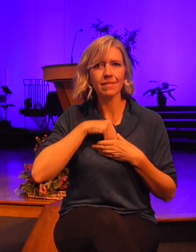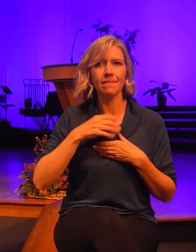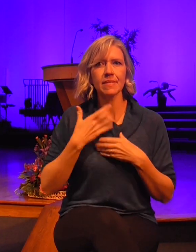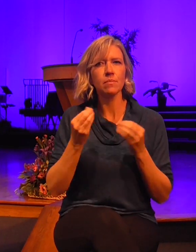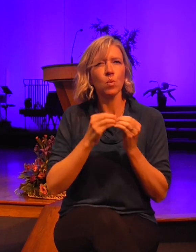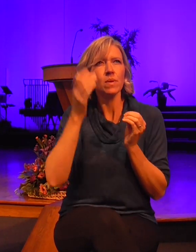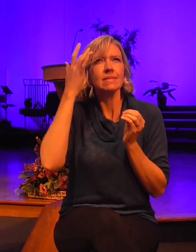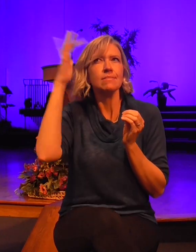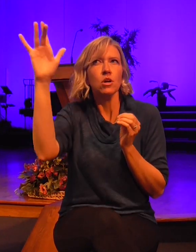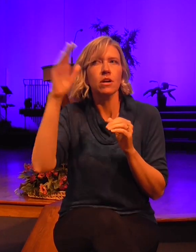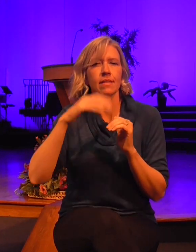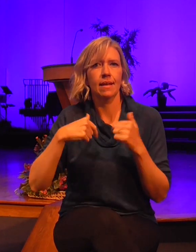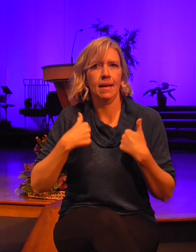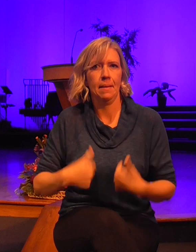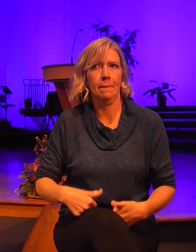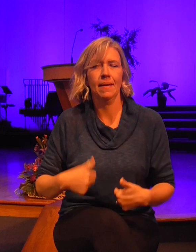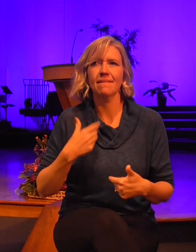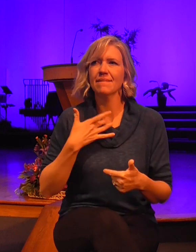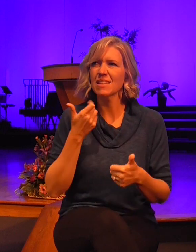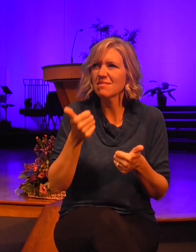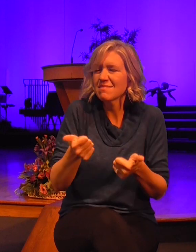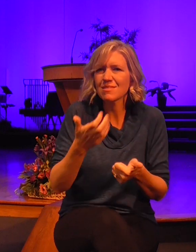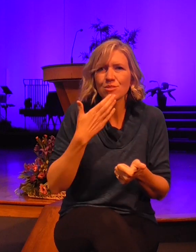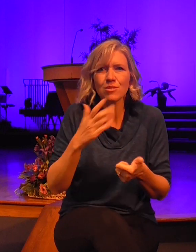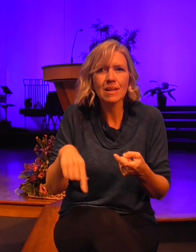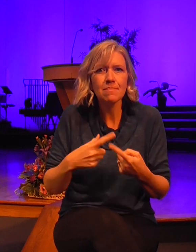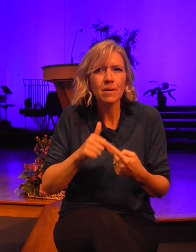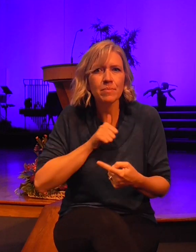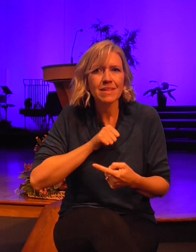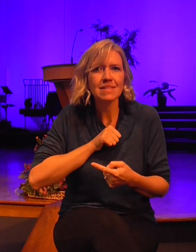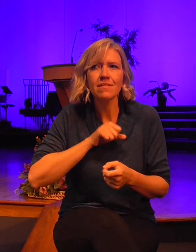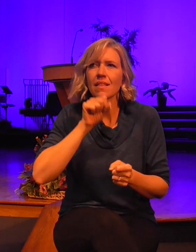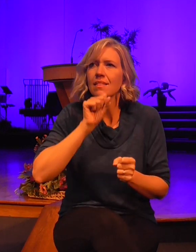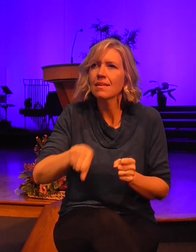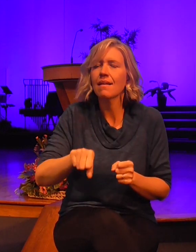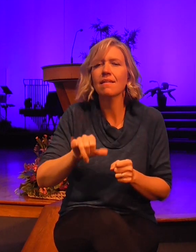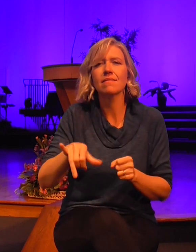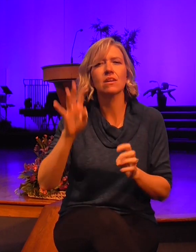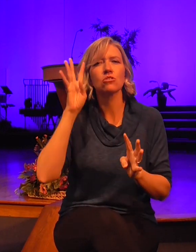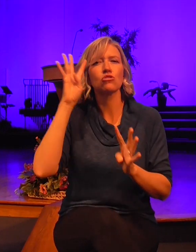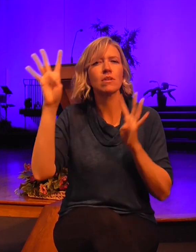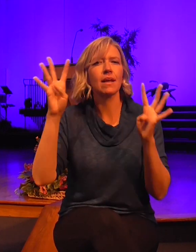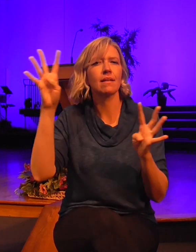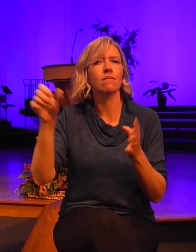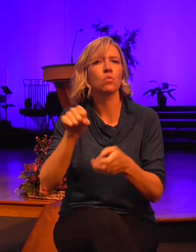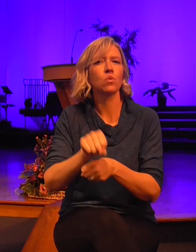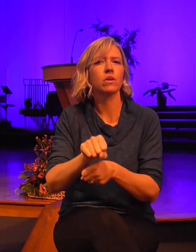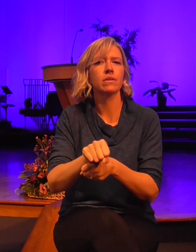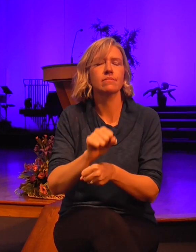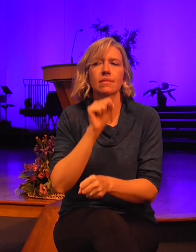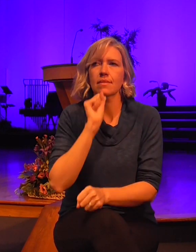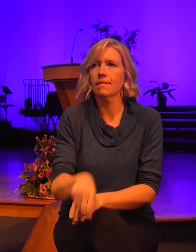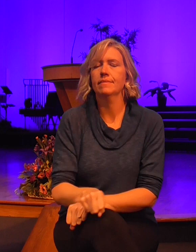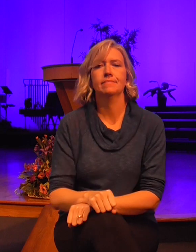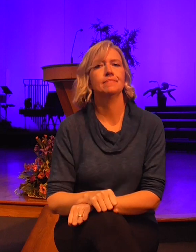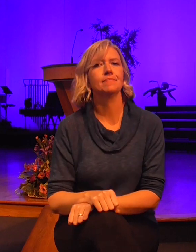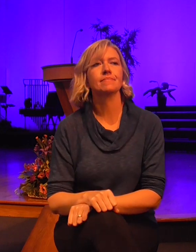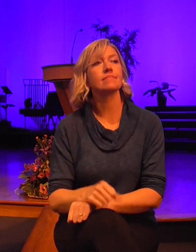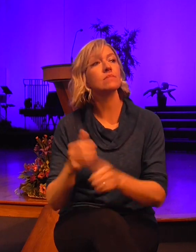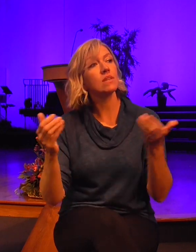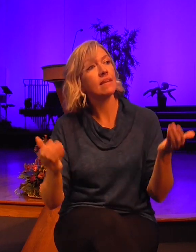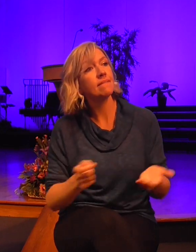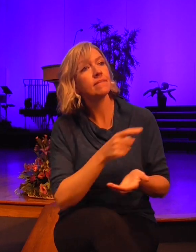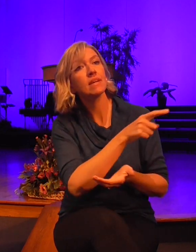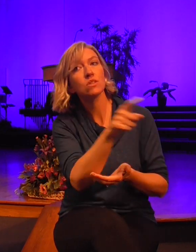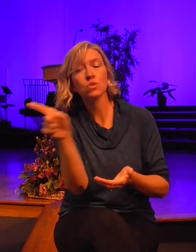about myself for a couple minutes and express. I love that creative work. I invite you to take a moment. You